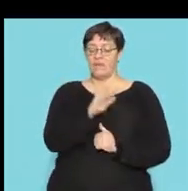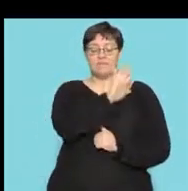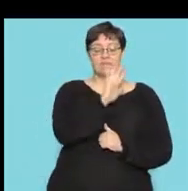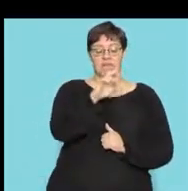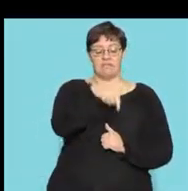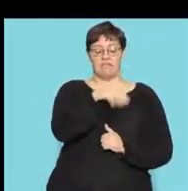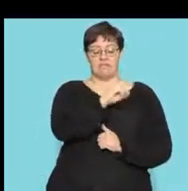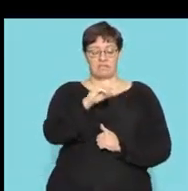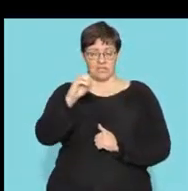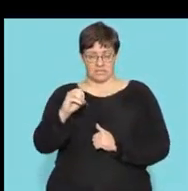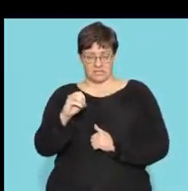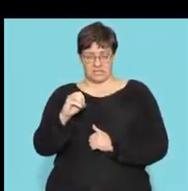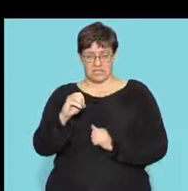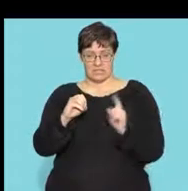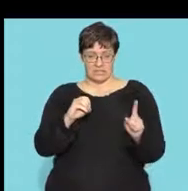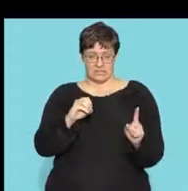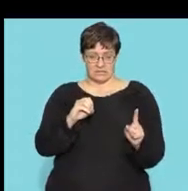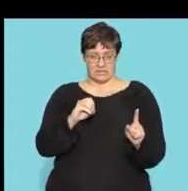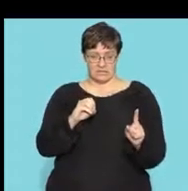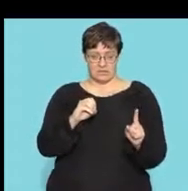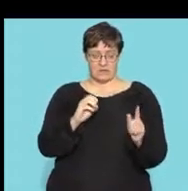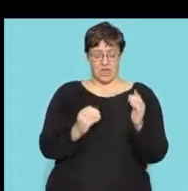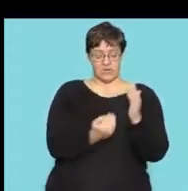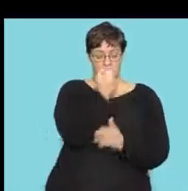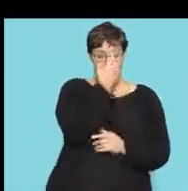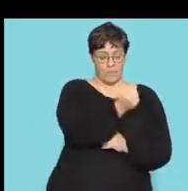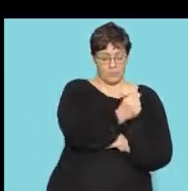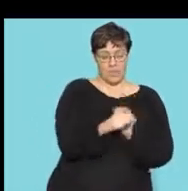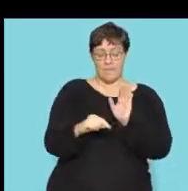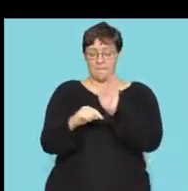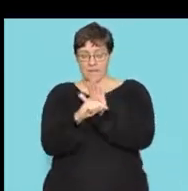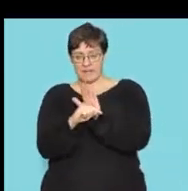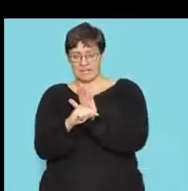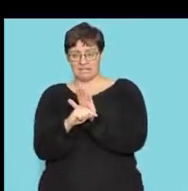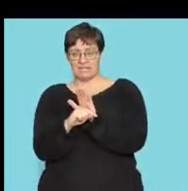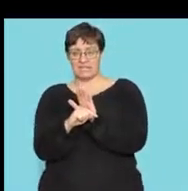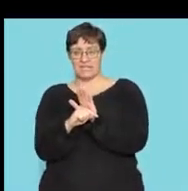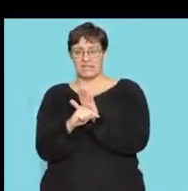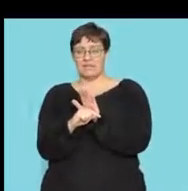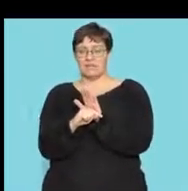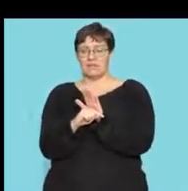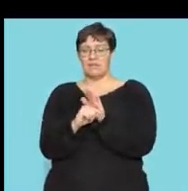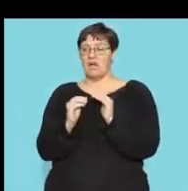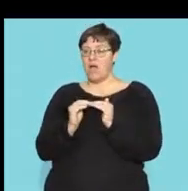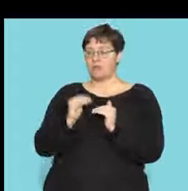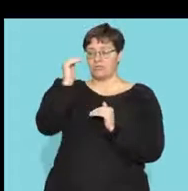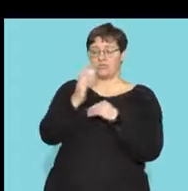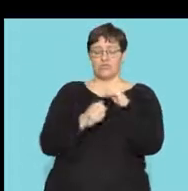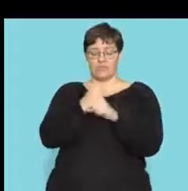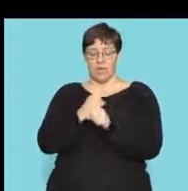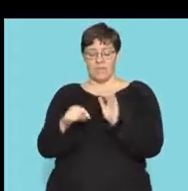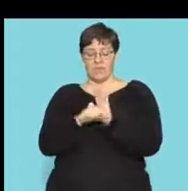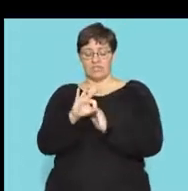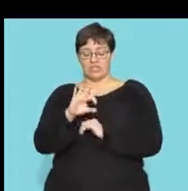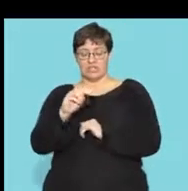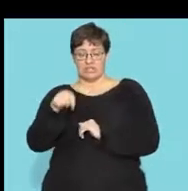55,000 is the new amount minus the amount that we increased it during the year to give me my